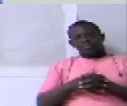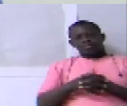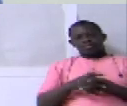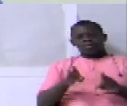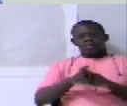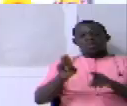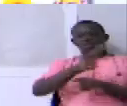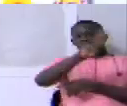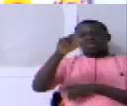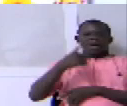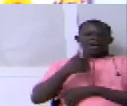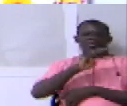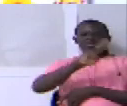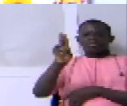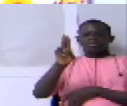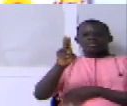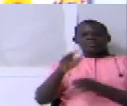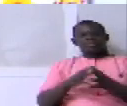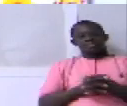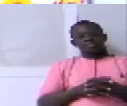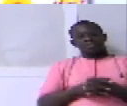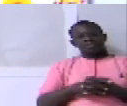No, I did not.